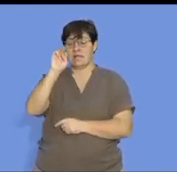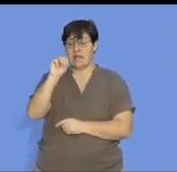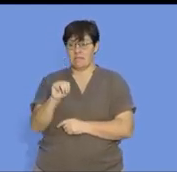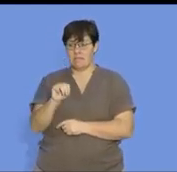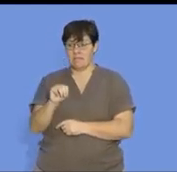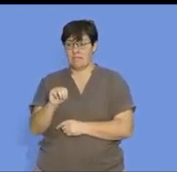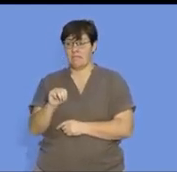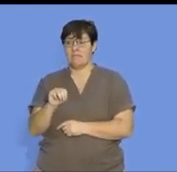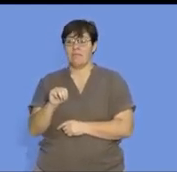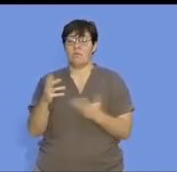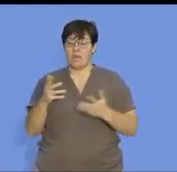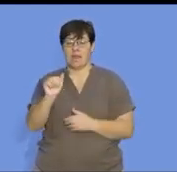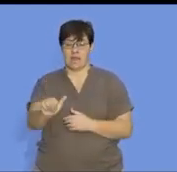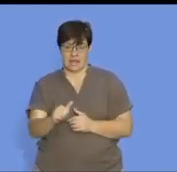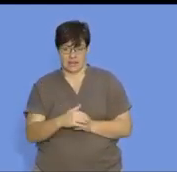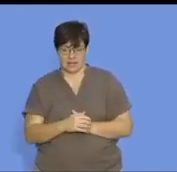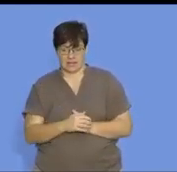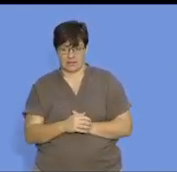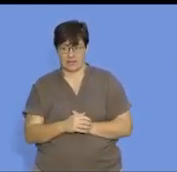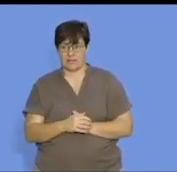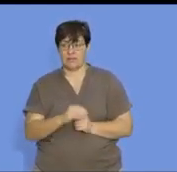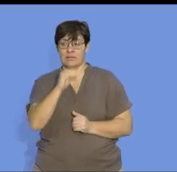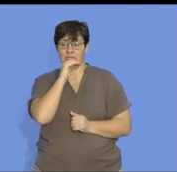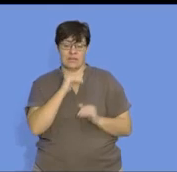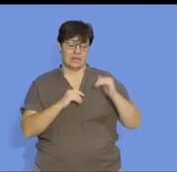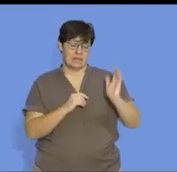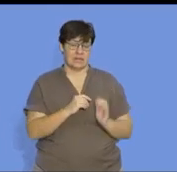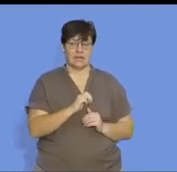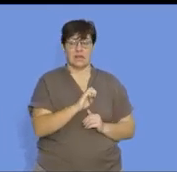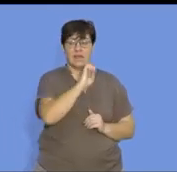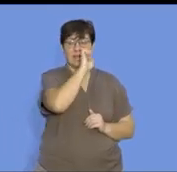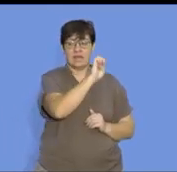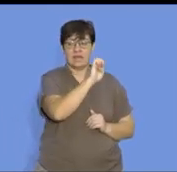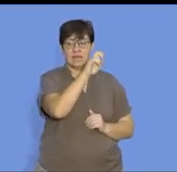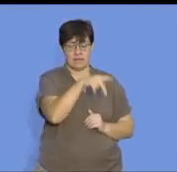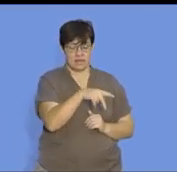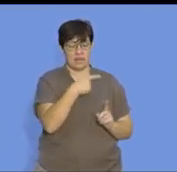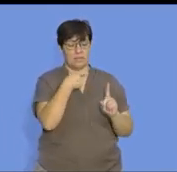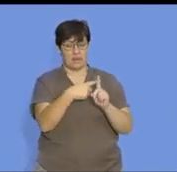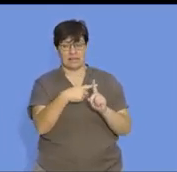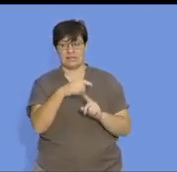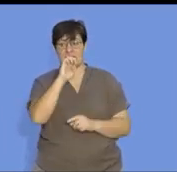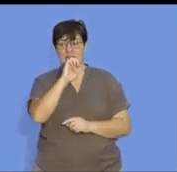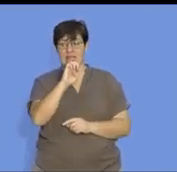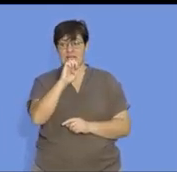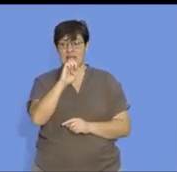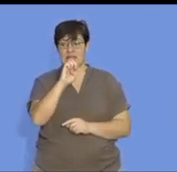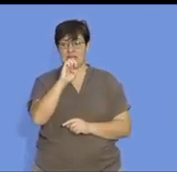A. So this was potential plus kinetic energy at the